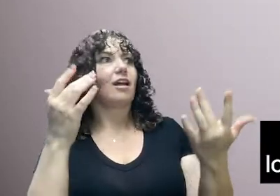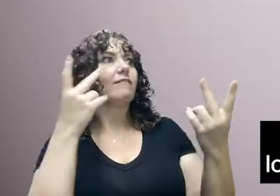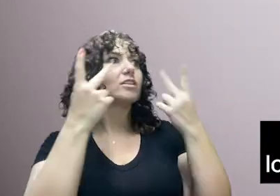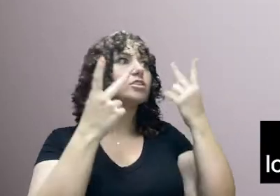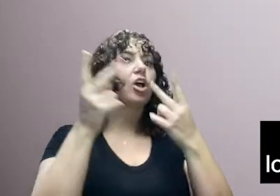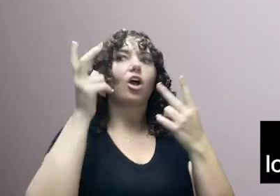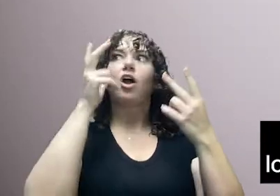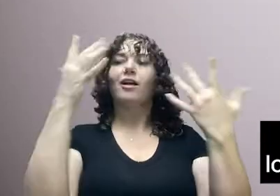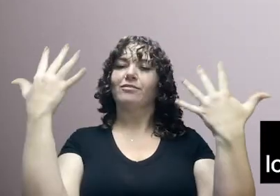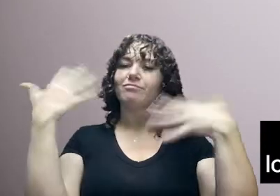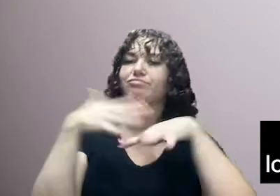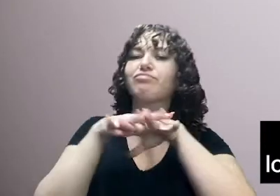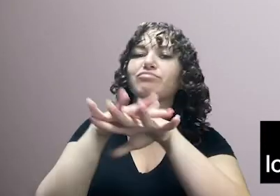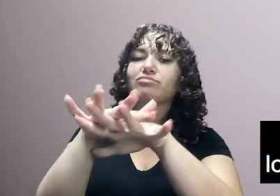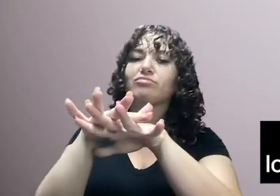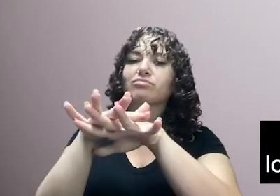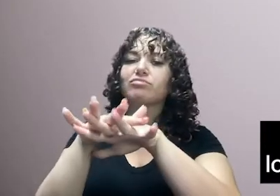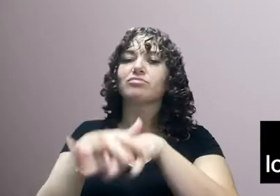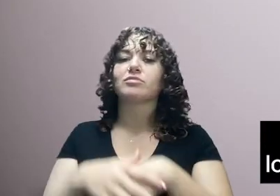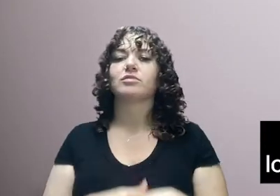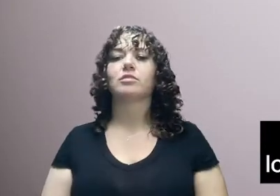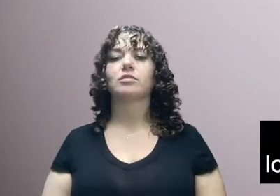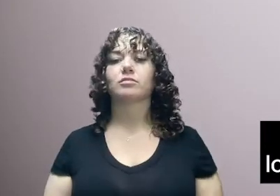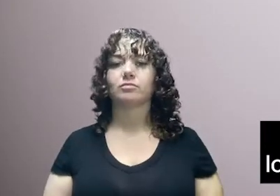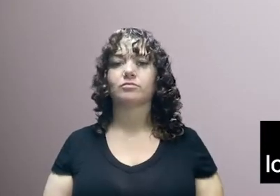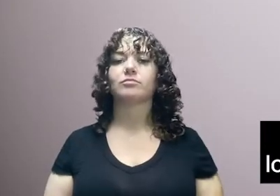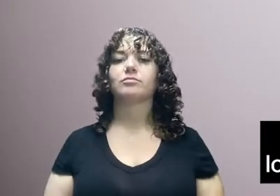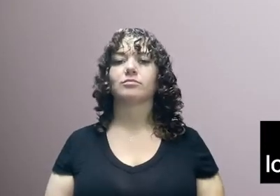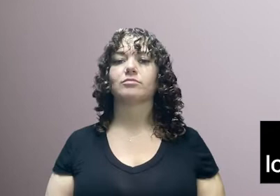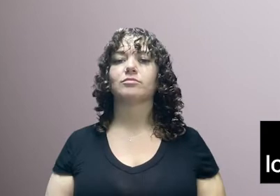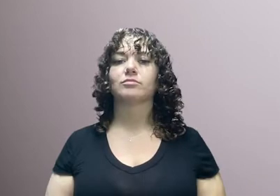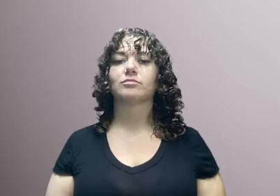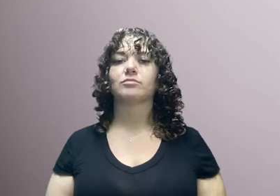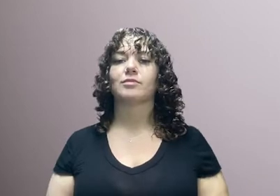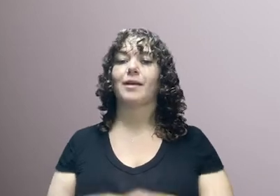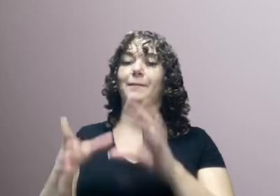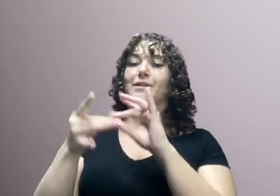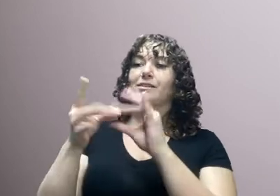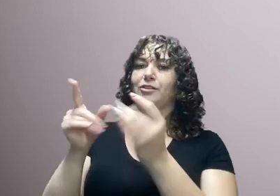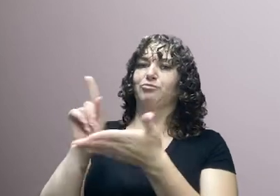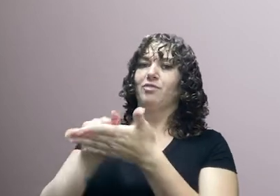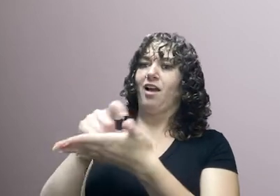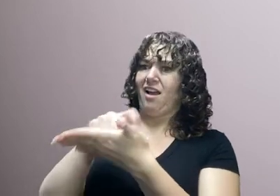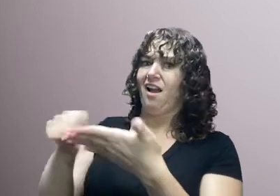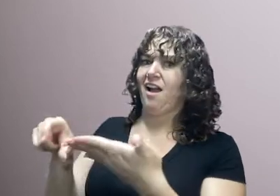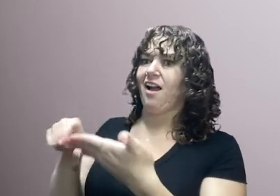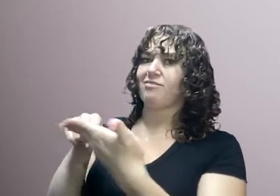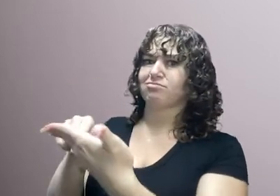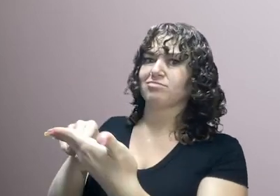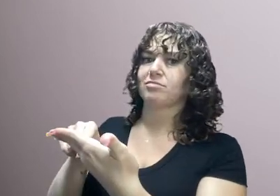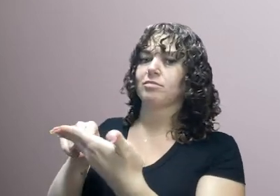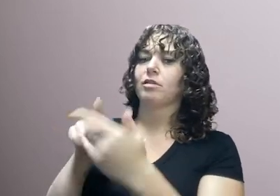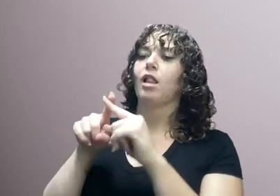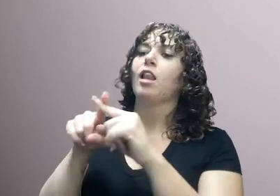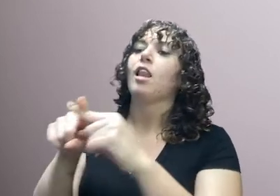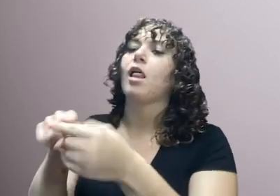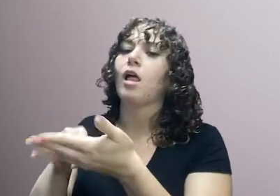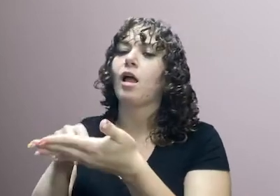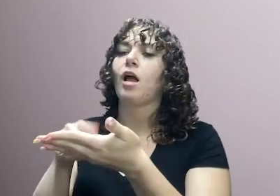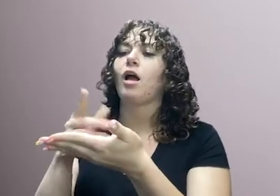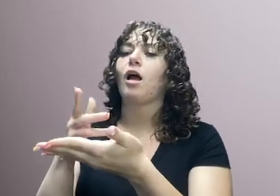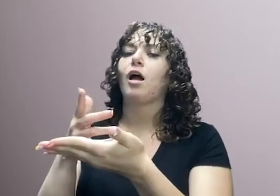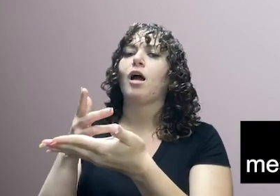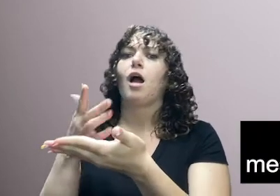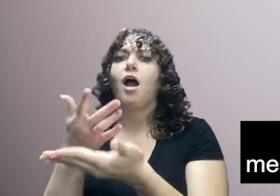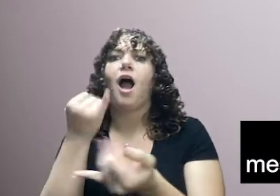be looking at how can we generate the messages in print as opposed to